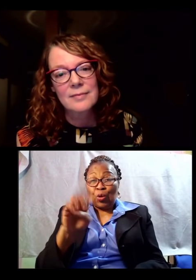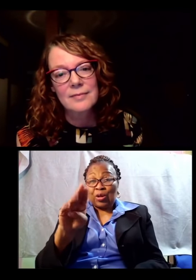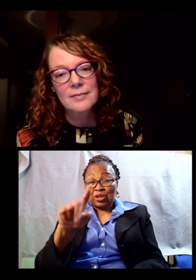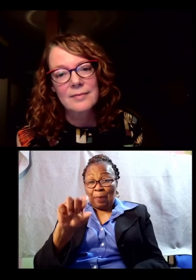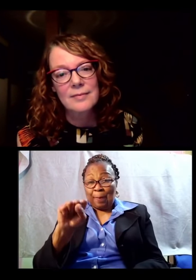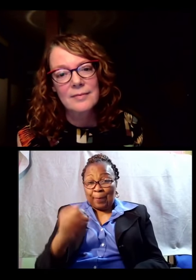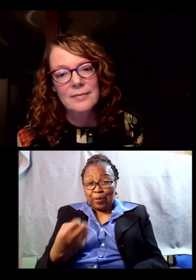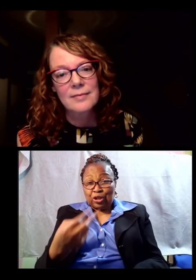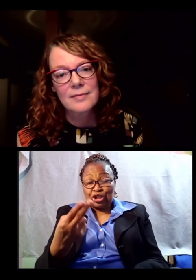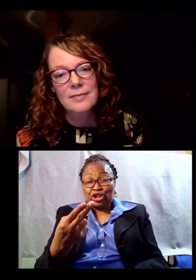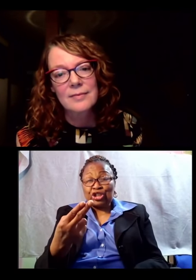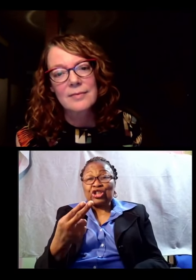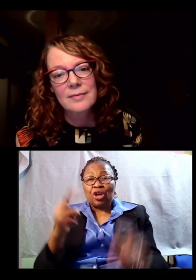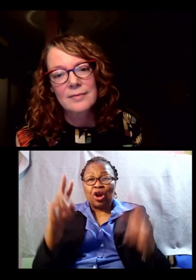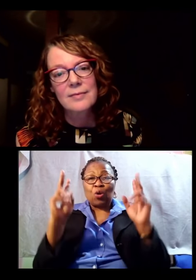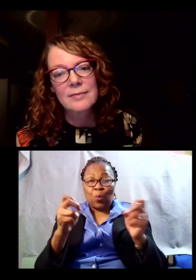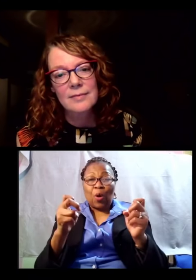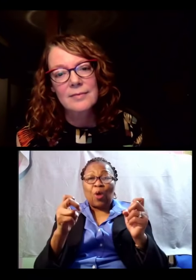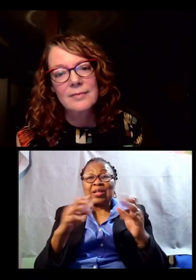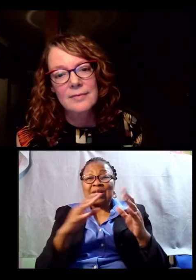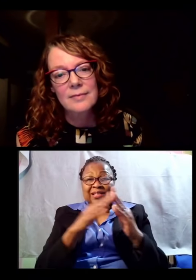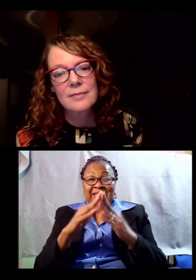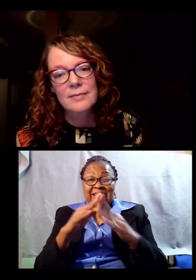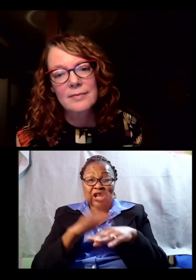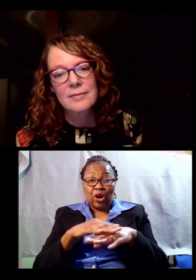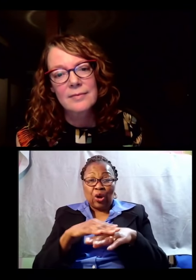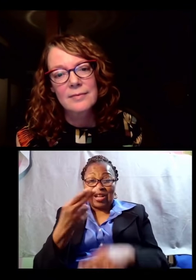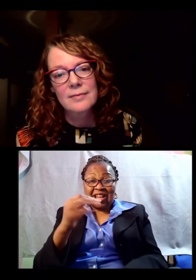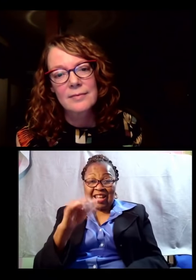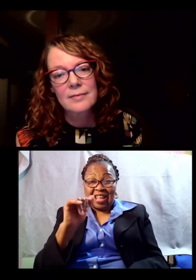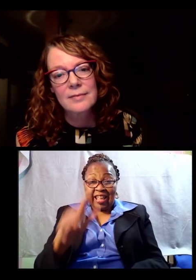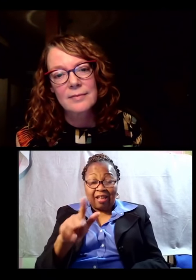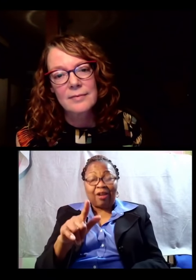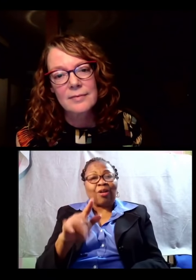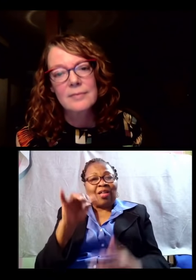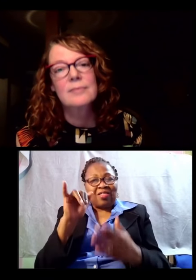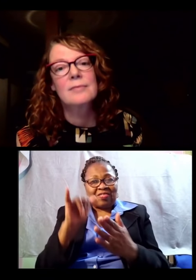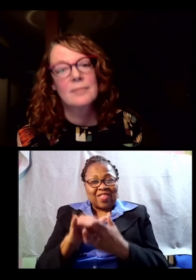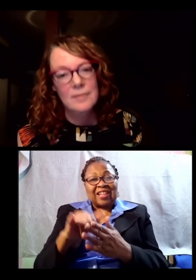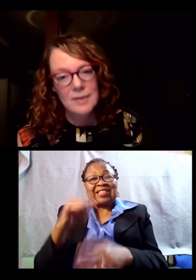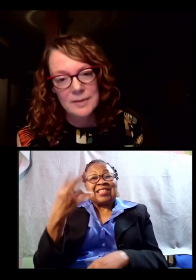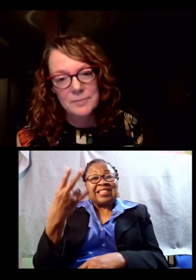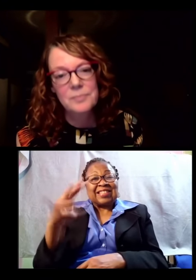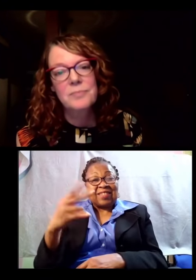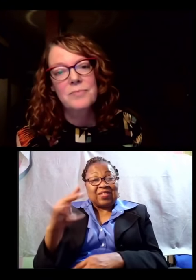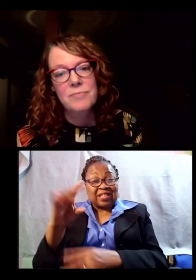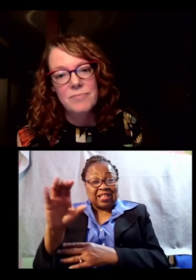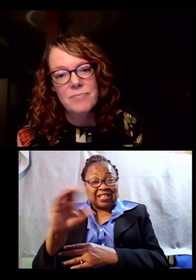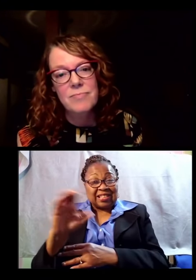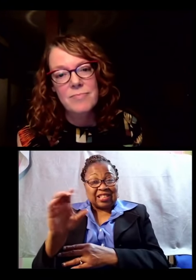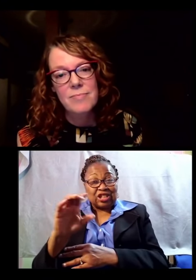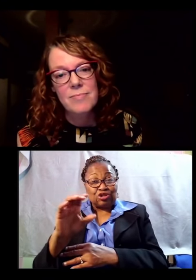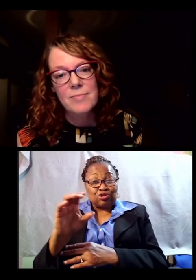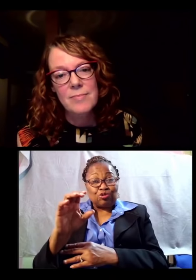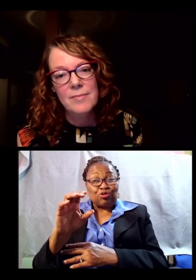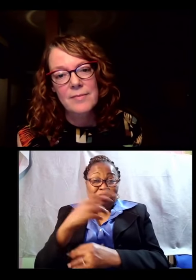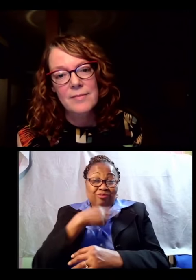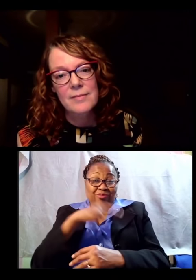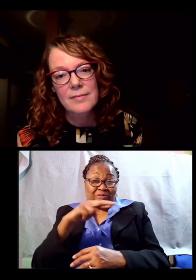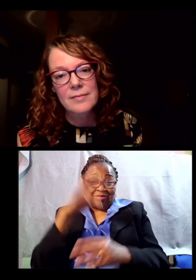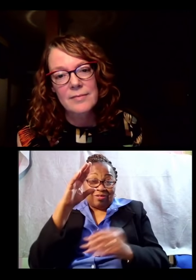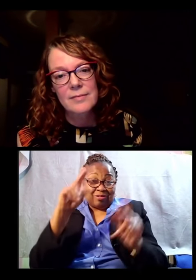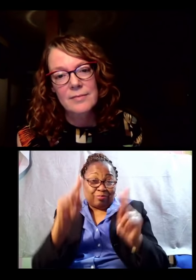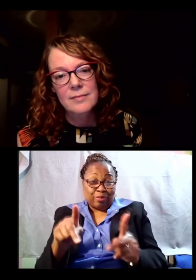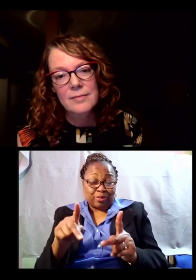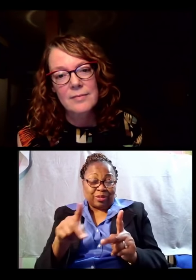Light to All Nations, they are quoting a 17th century theologian. You won't find that exact